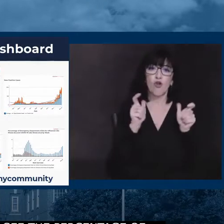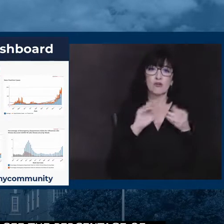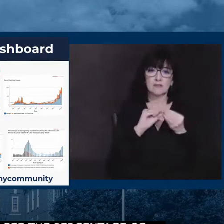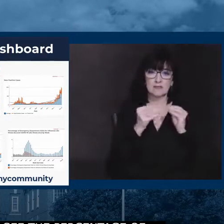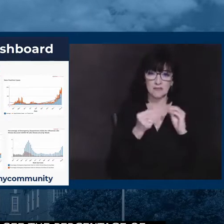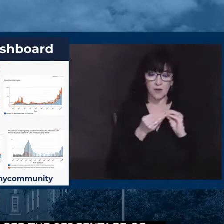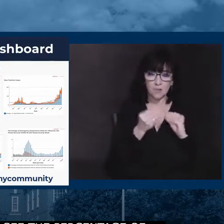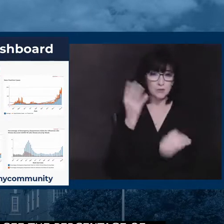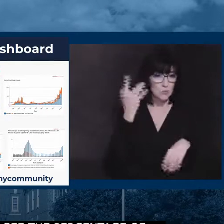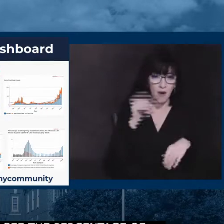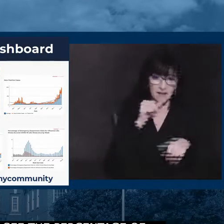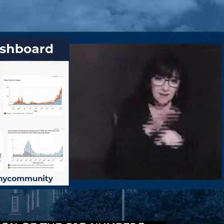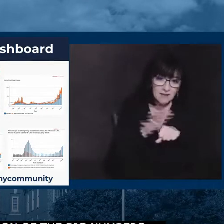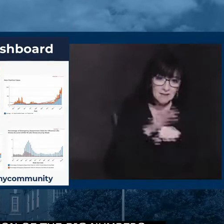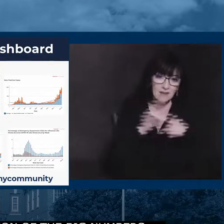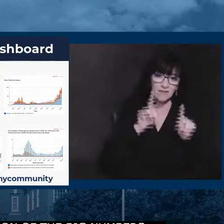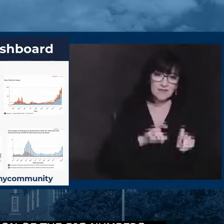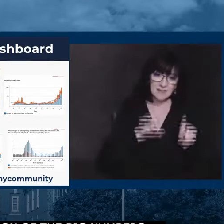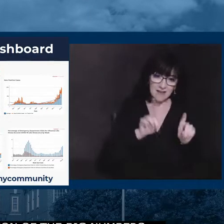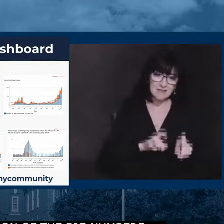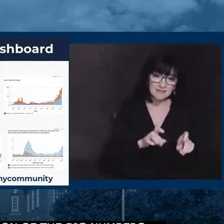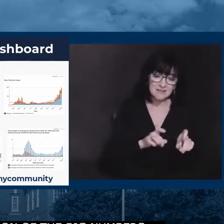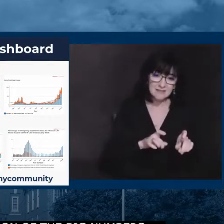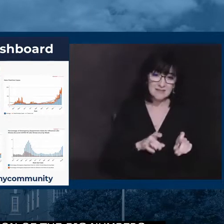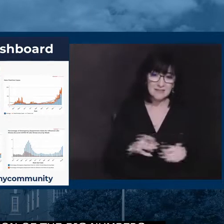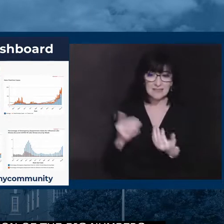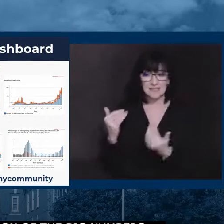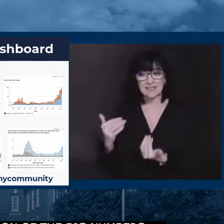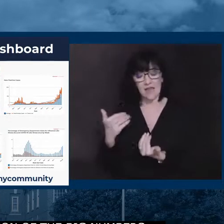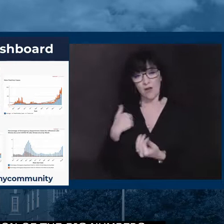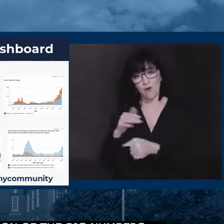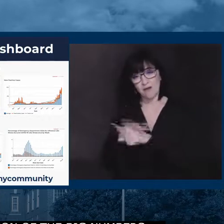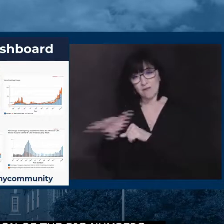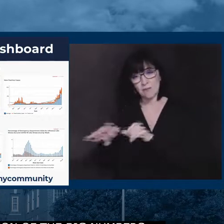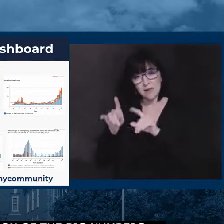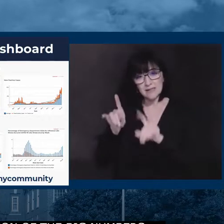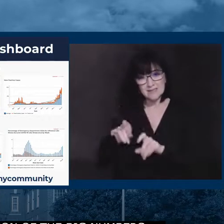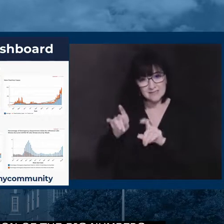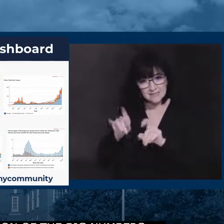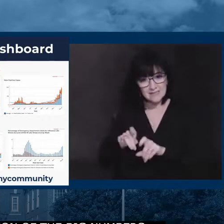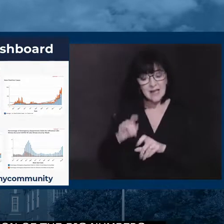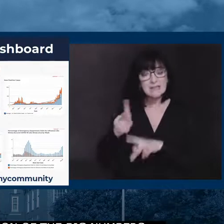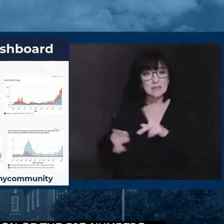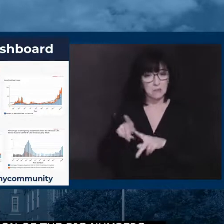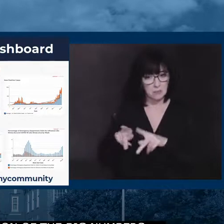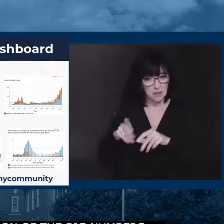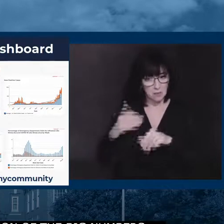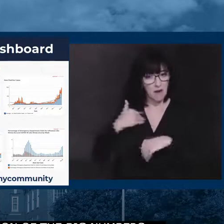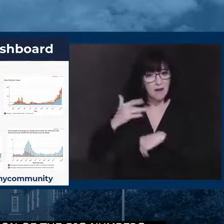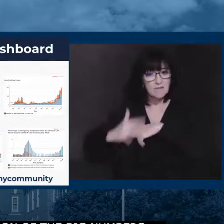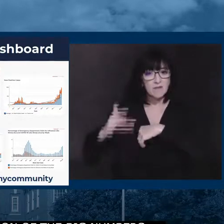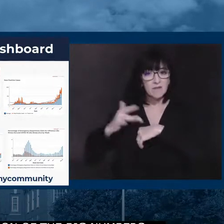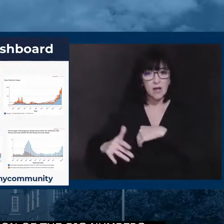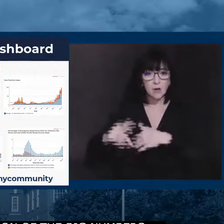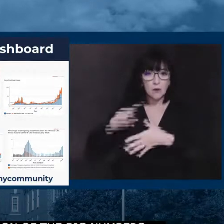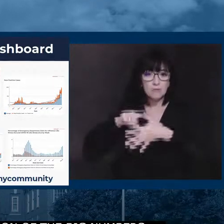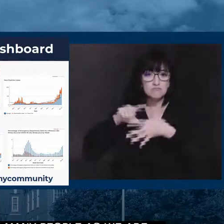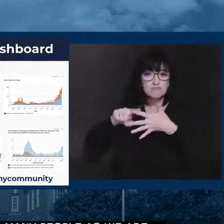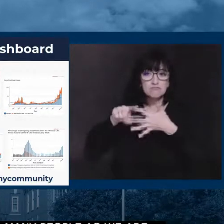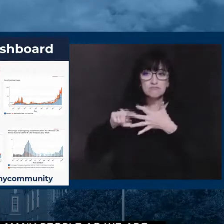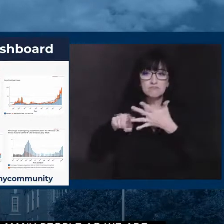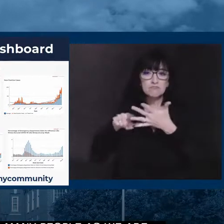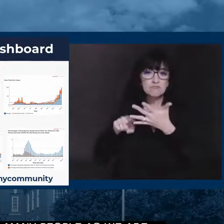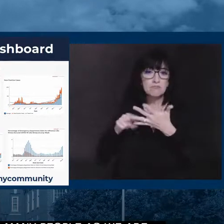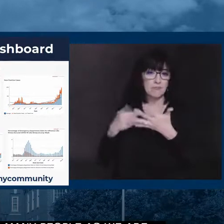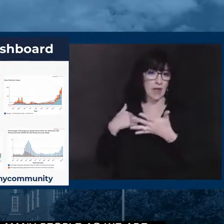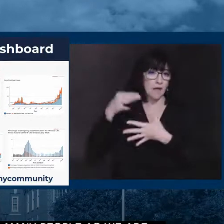And so you had a lower denominator there. Same thing for the percentage of tests that were administered. There just weren't as many